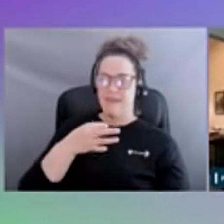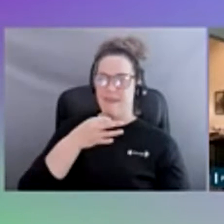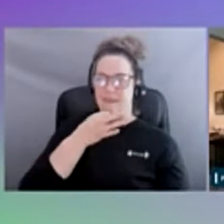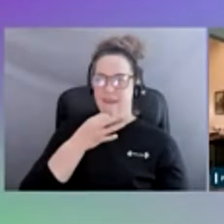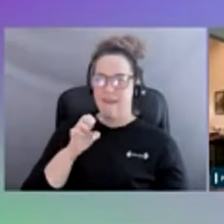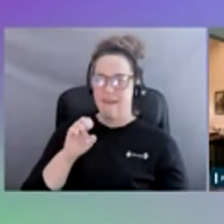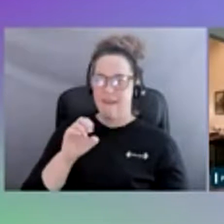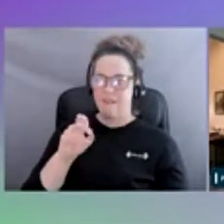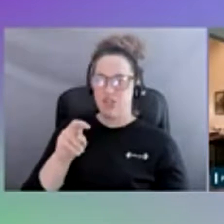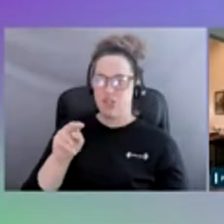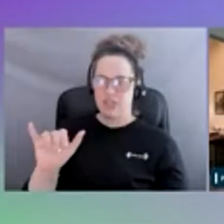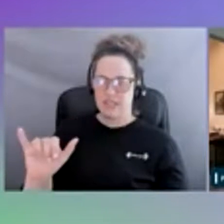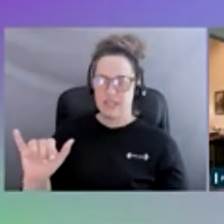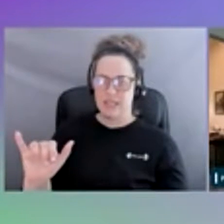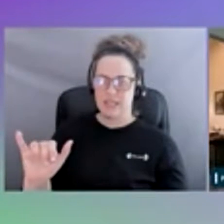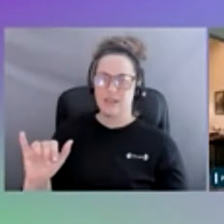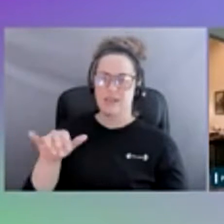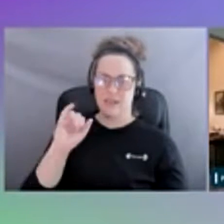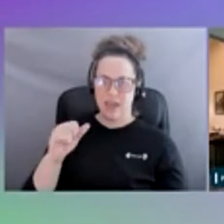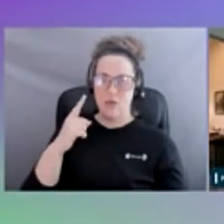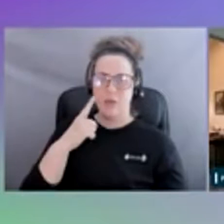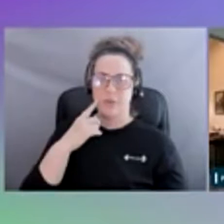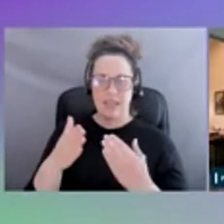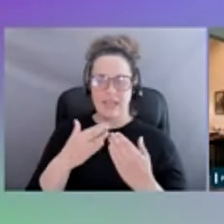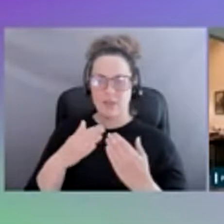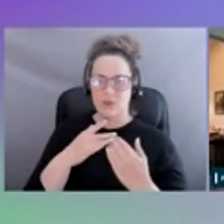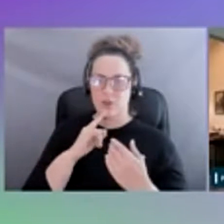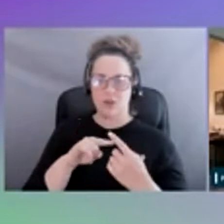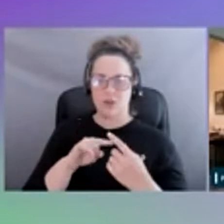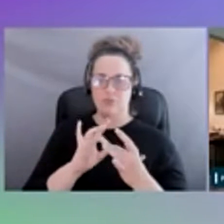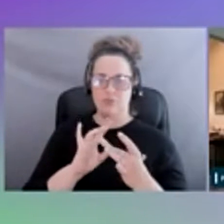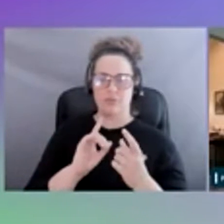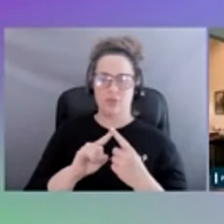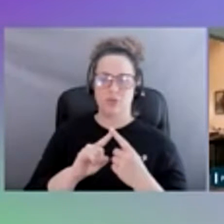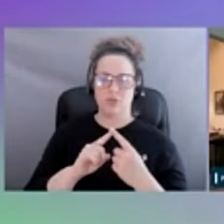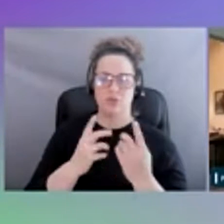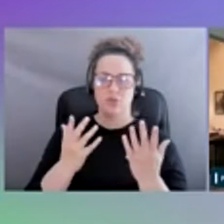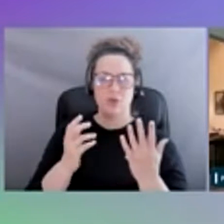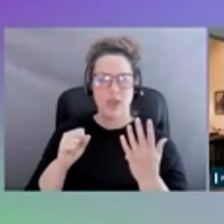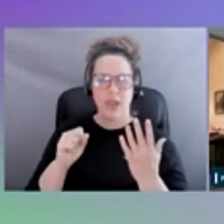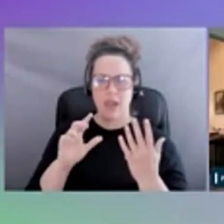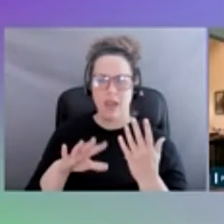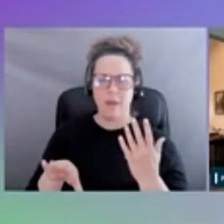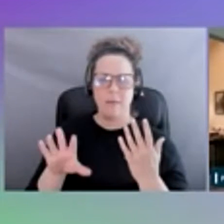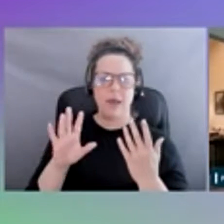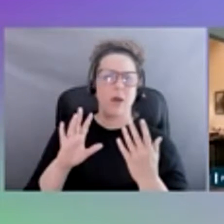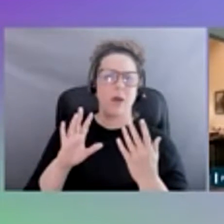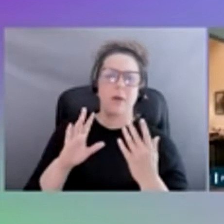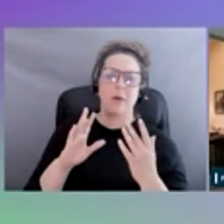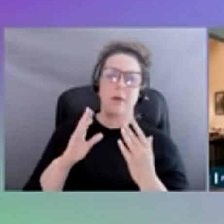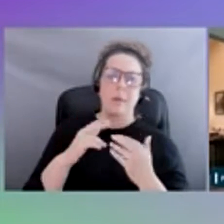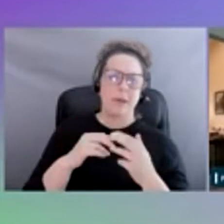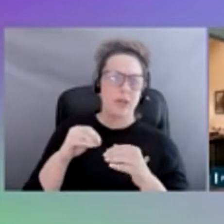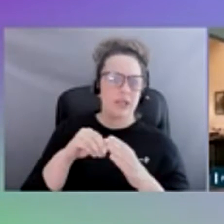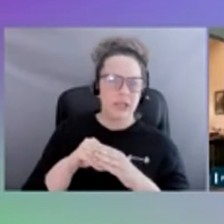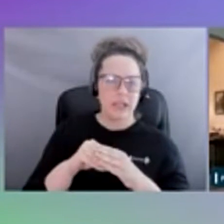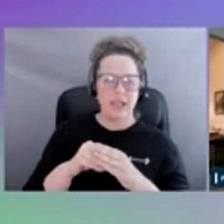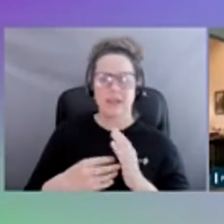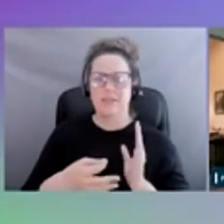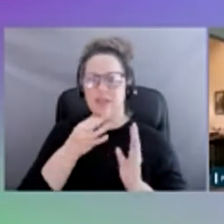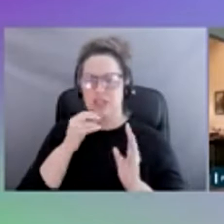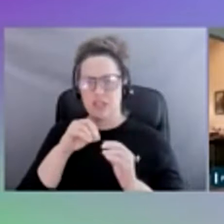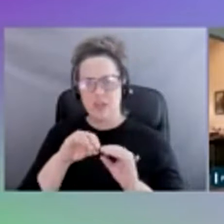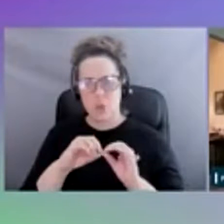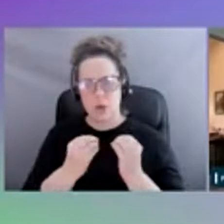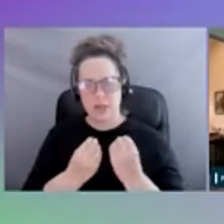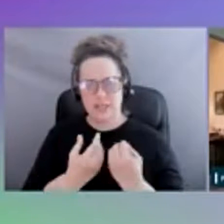to be the easiest ones to attach ourselves to. So, yeah, about building in efficiency in the